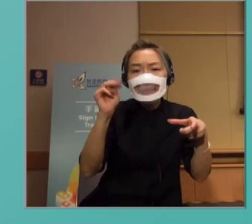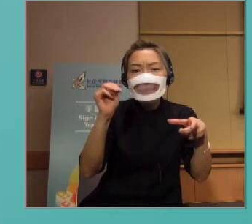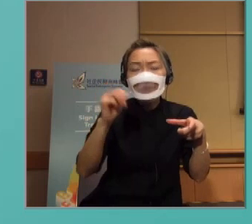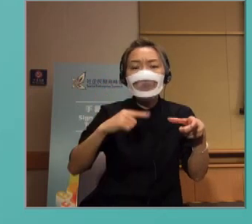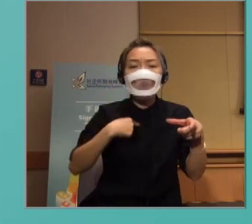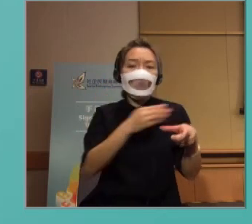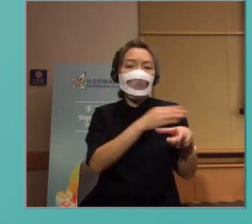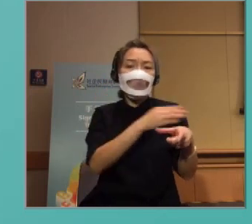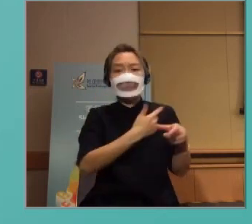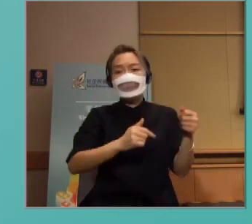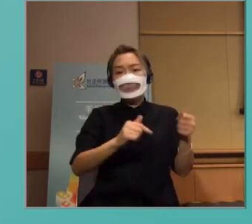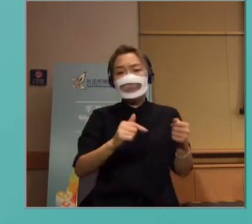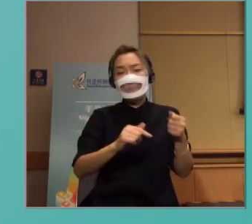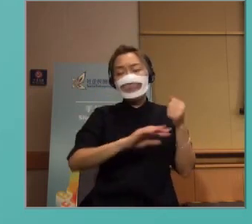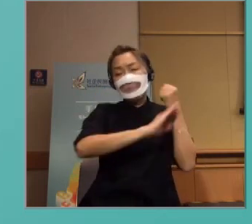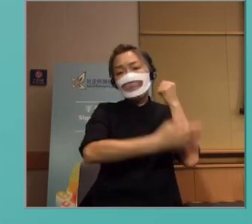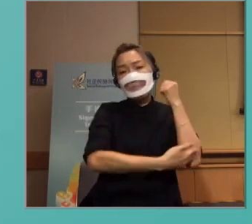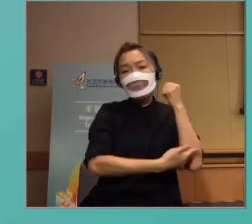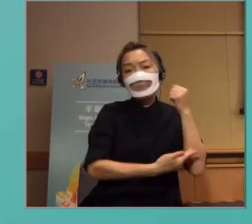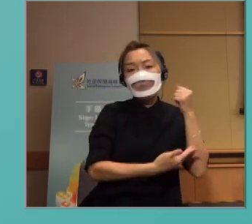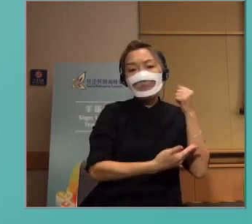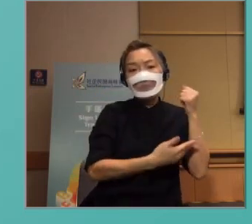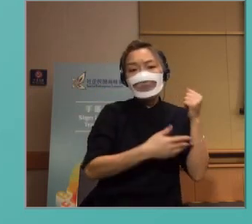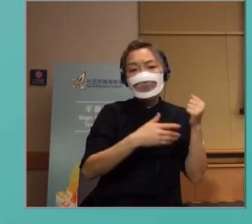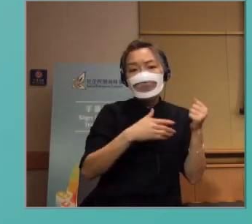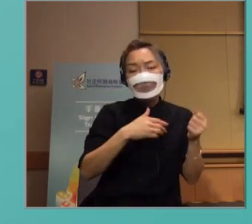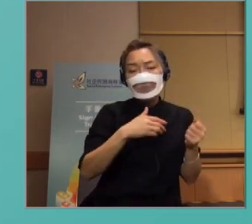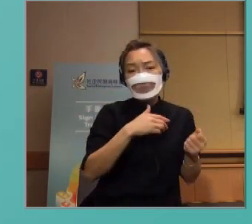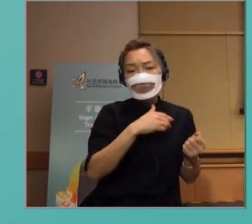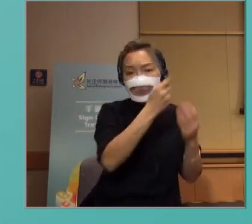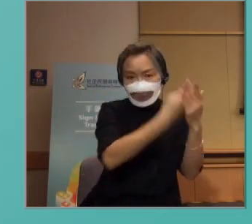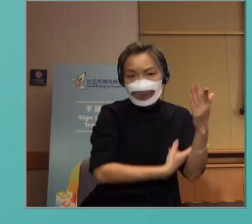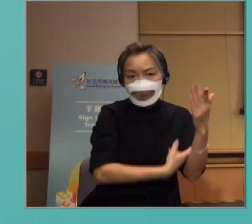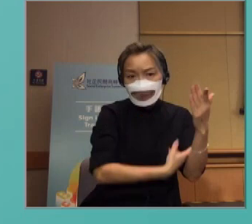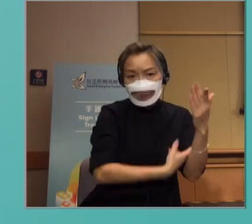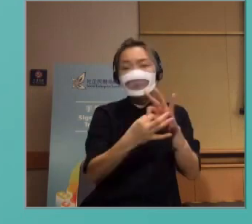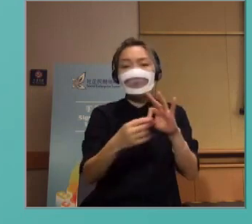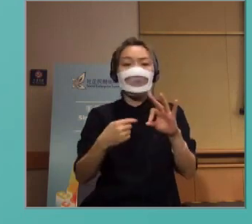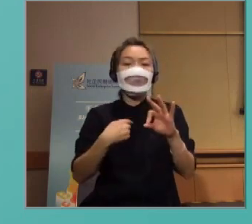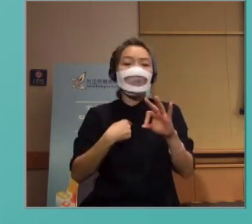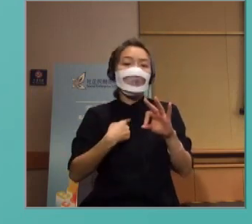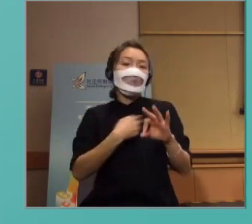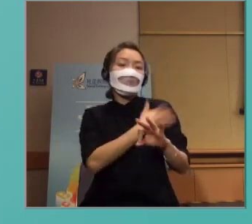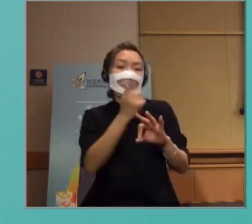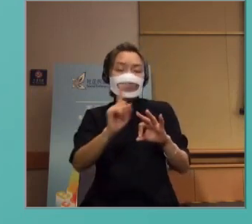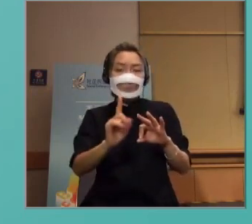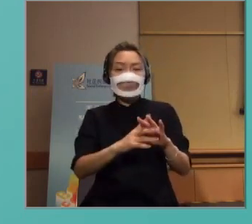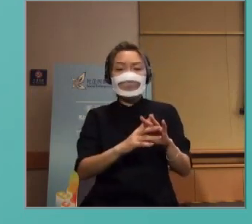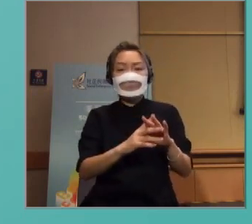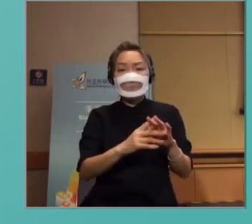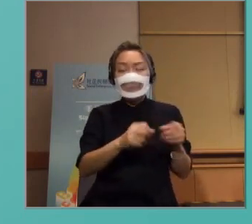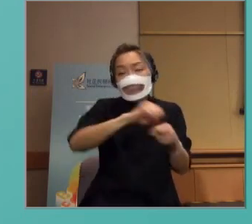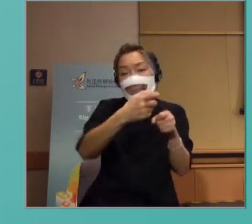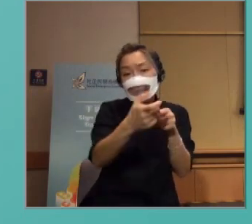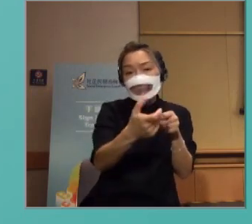is address all the risk entailed in crypto transaction. In particular, Hanjin made a good point. He doesn't know whether it's still